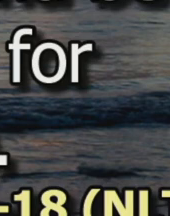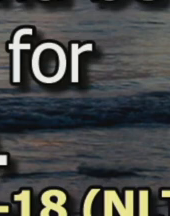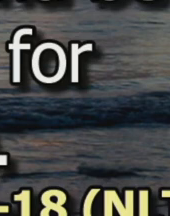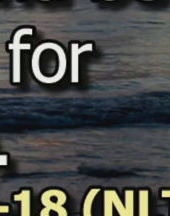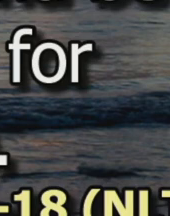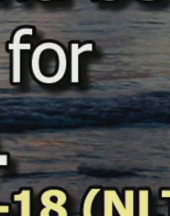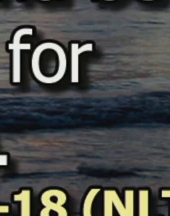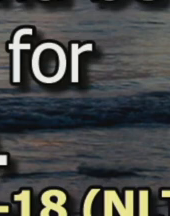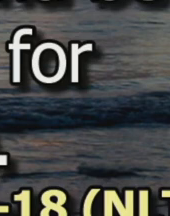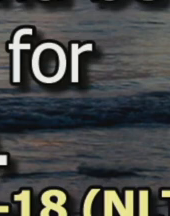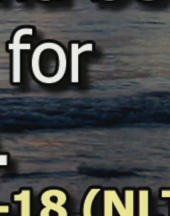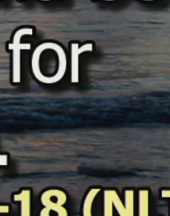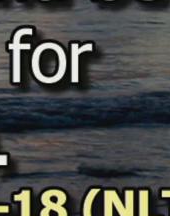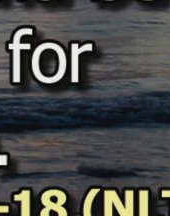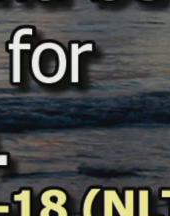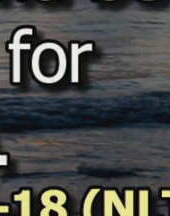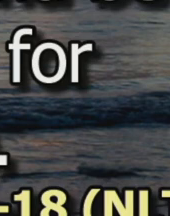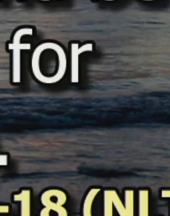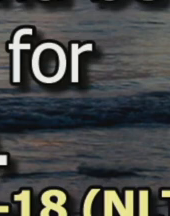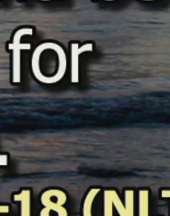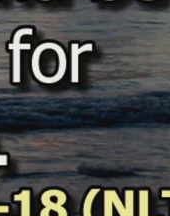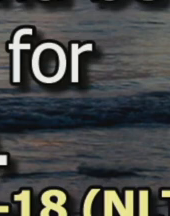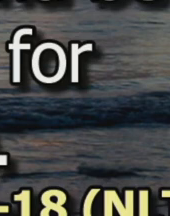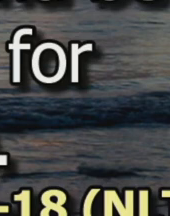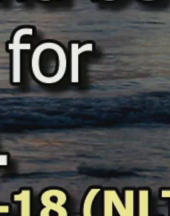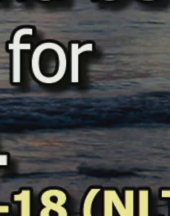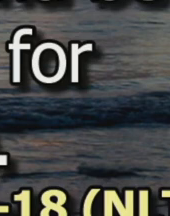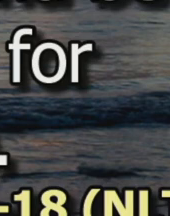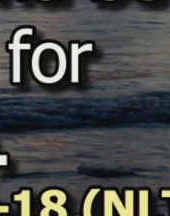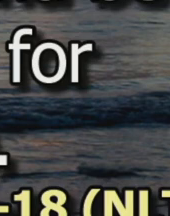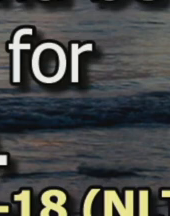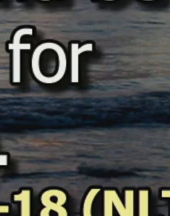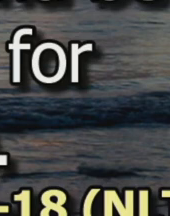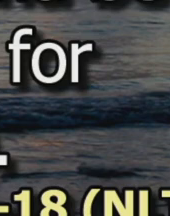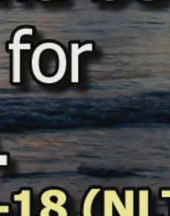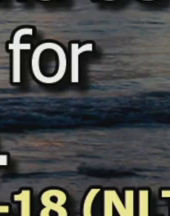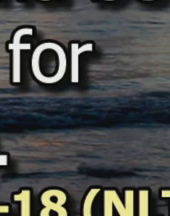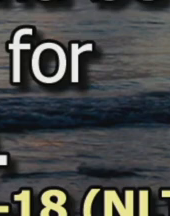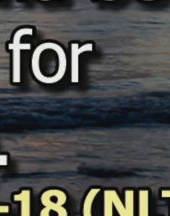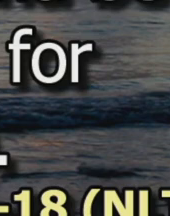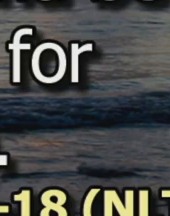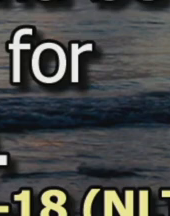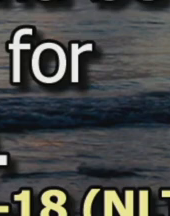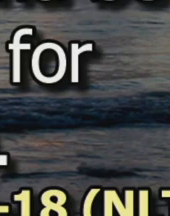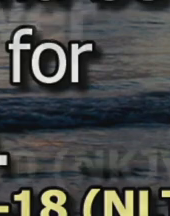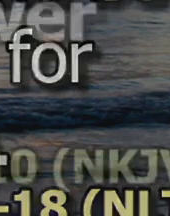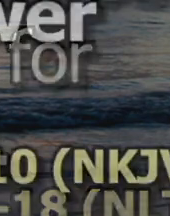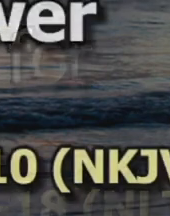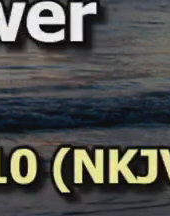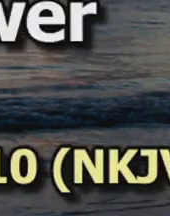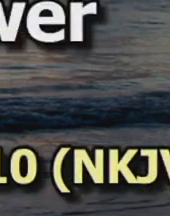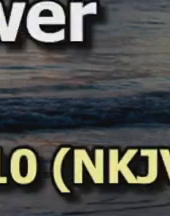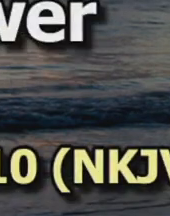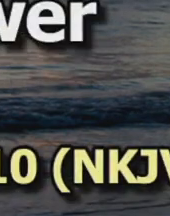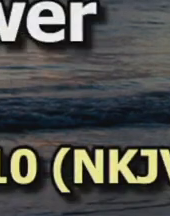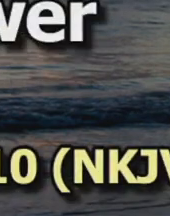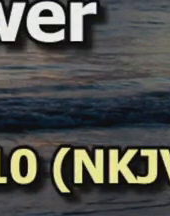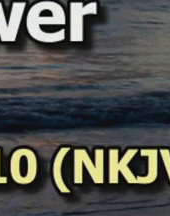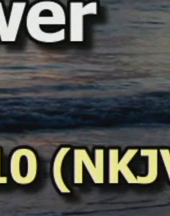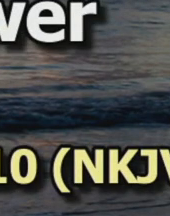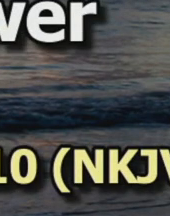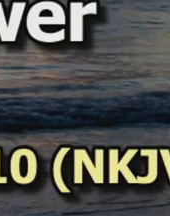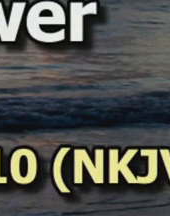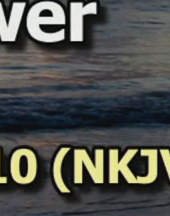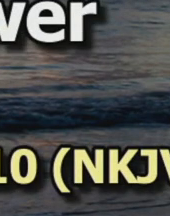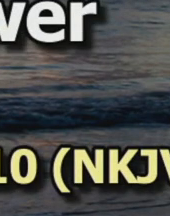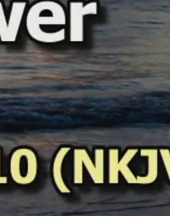requests. Na maombi aina yote. With this in mind, be alert and always keep on praying for all God's people. Ukikumbuka kuwa makini